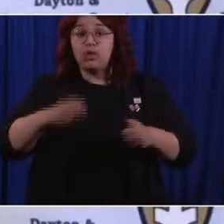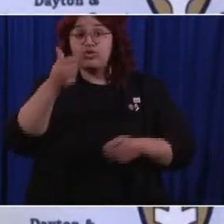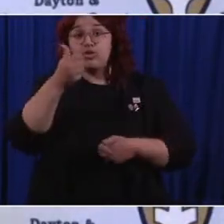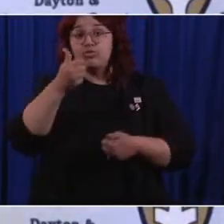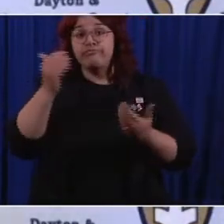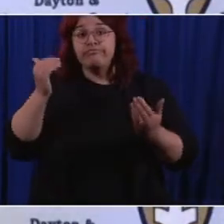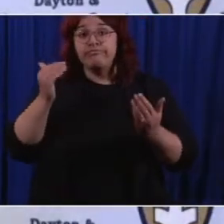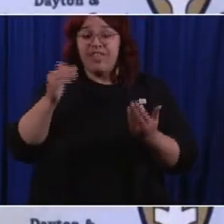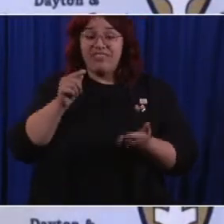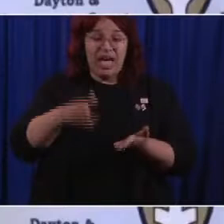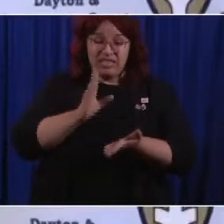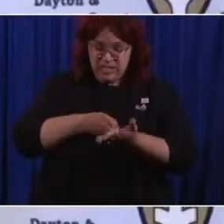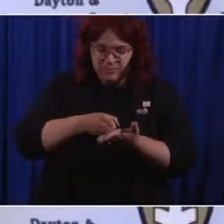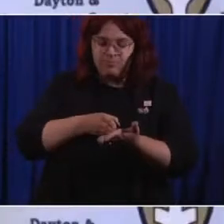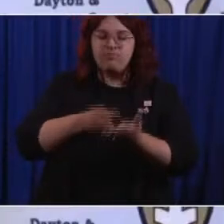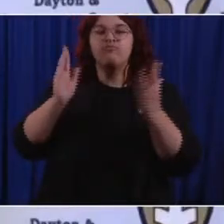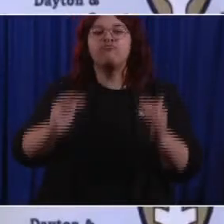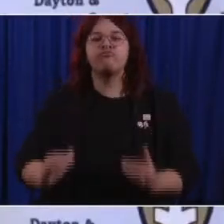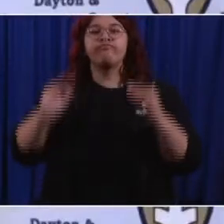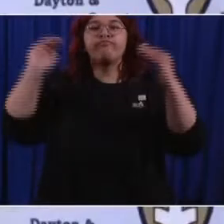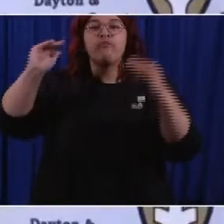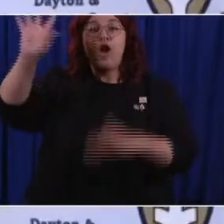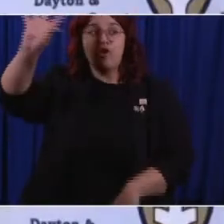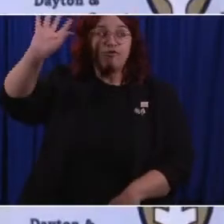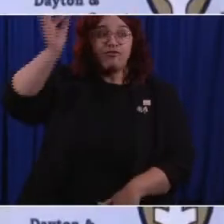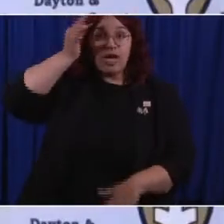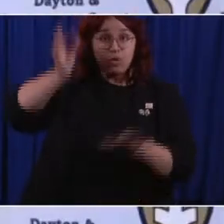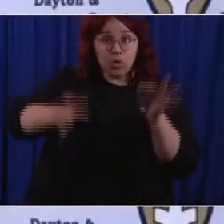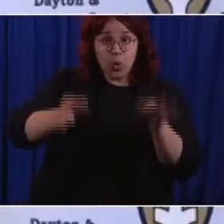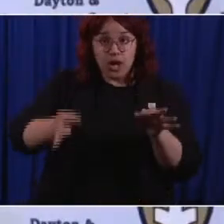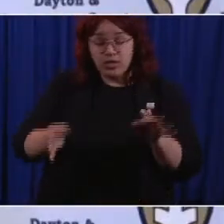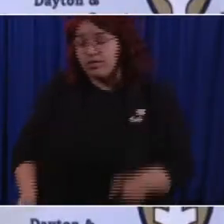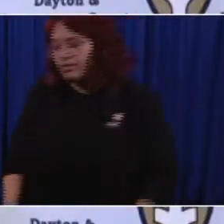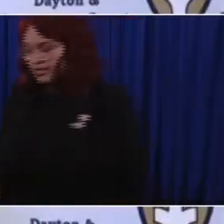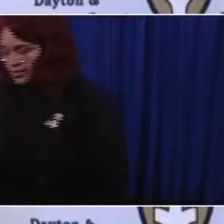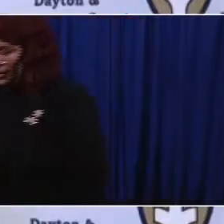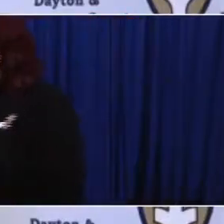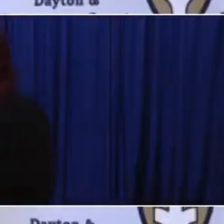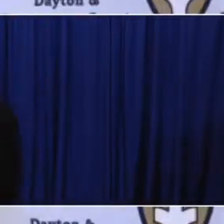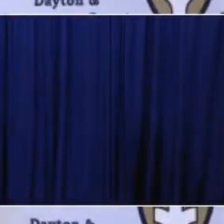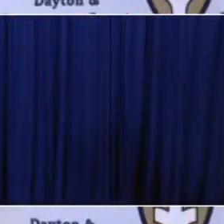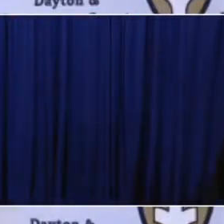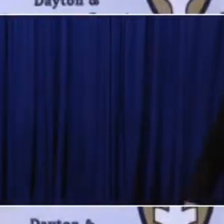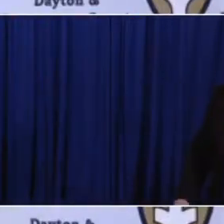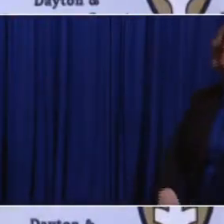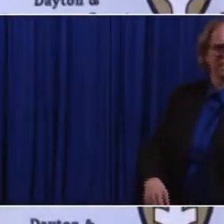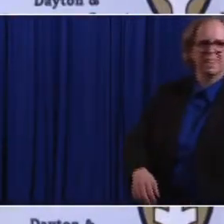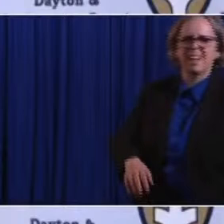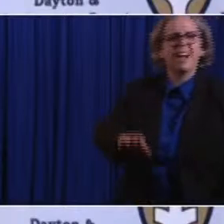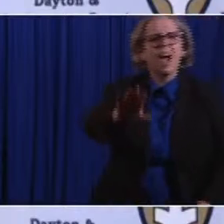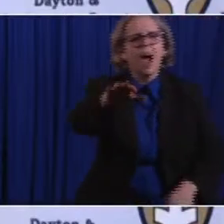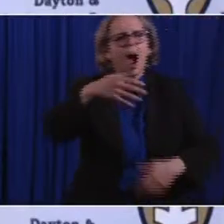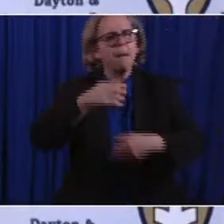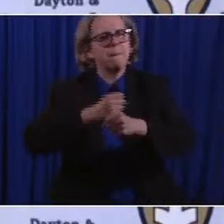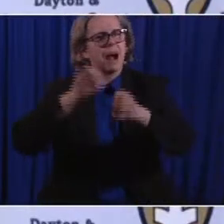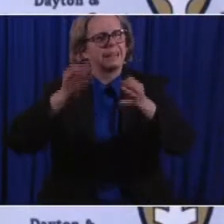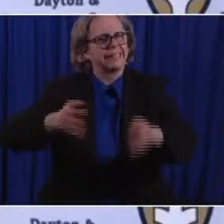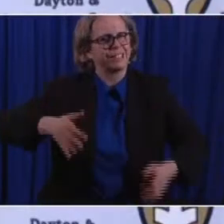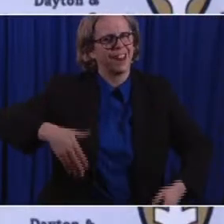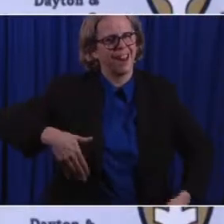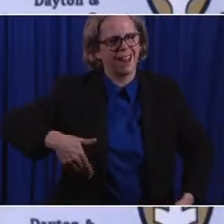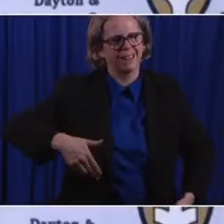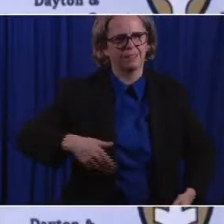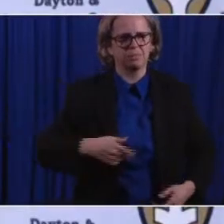Well, we haven't made any decision about that, and I'm not aware of any other group that has made any